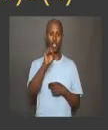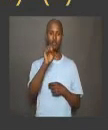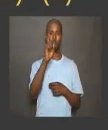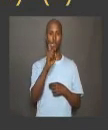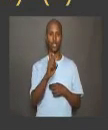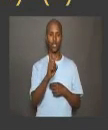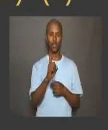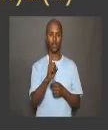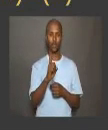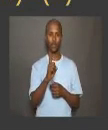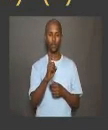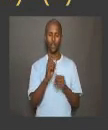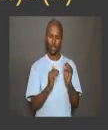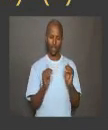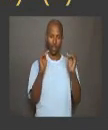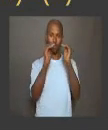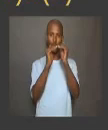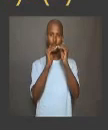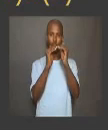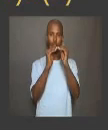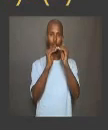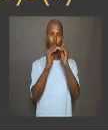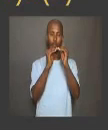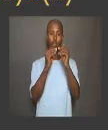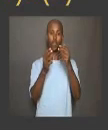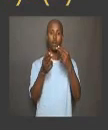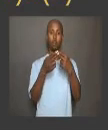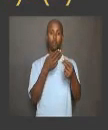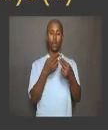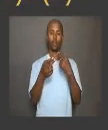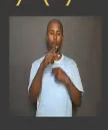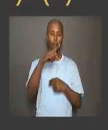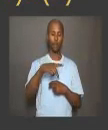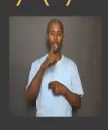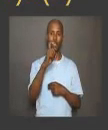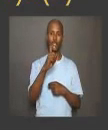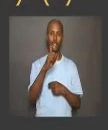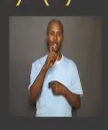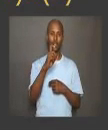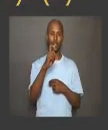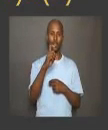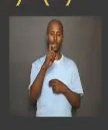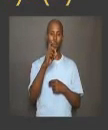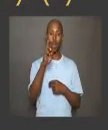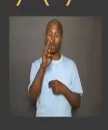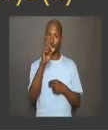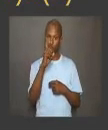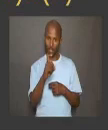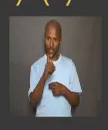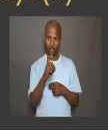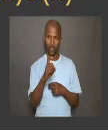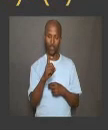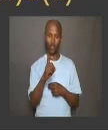of x equals the product of P of x and R of